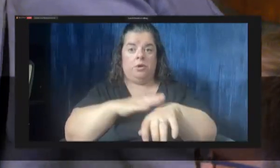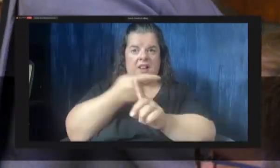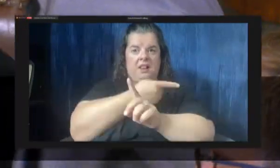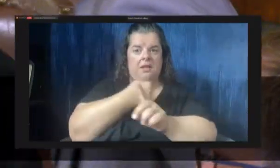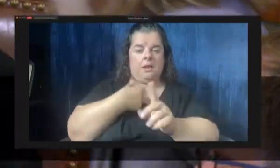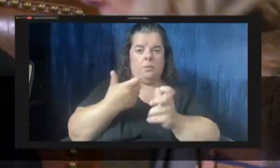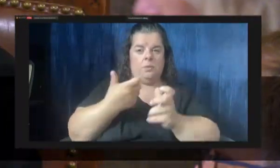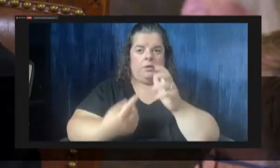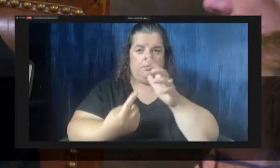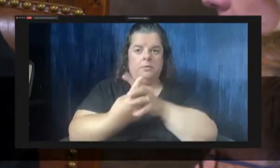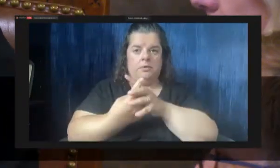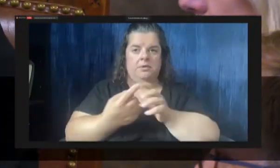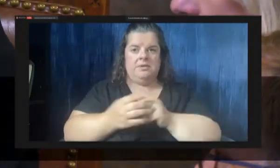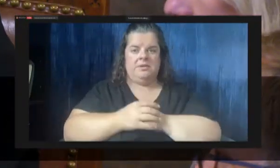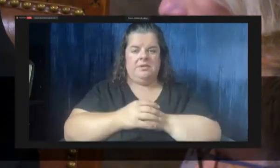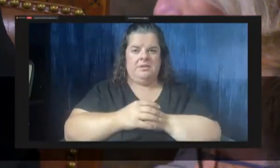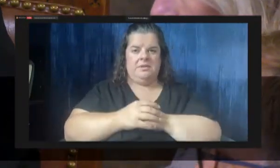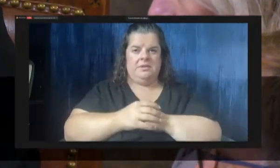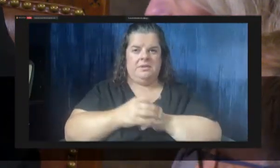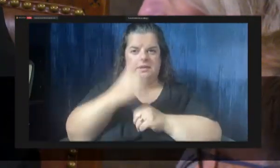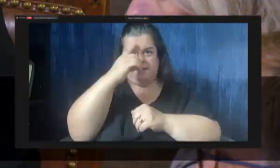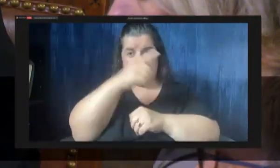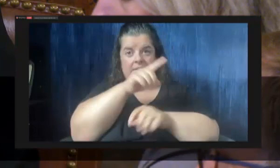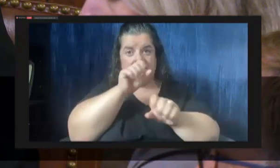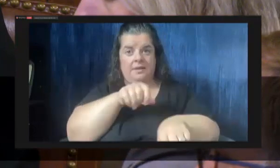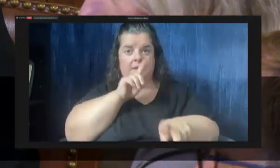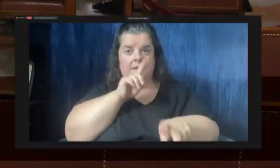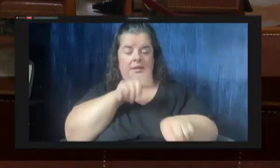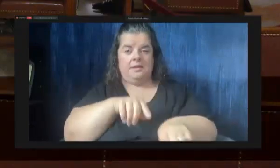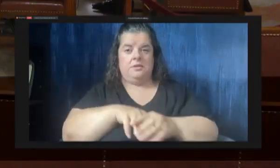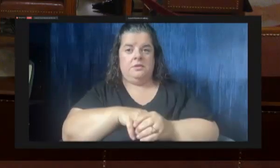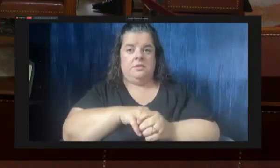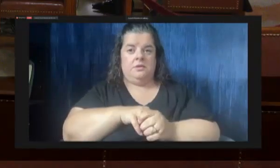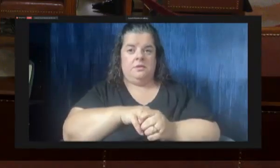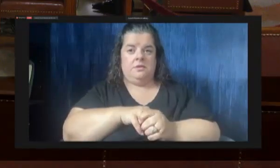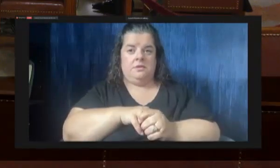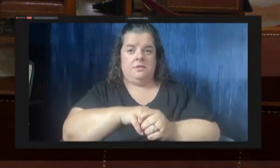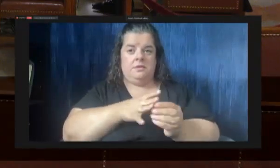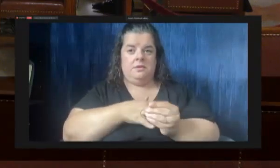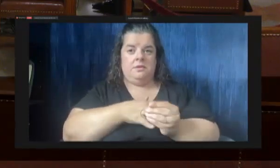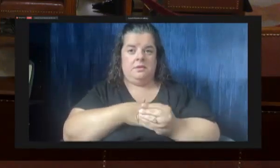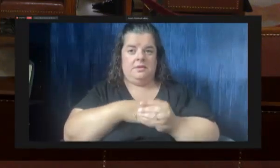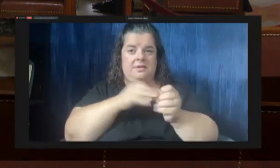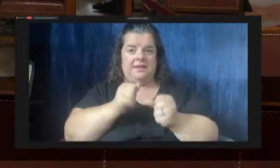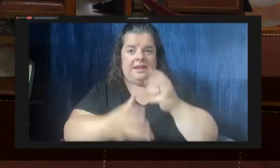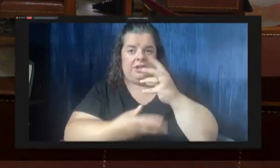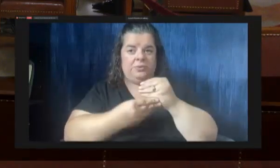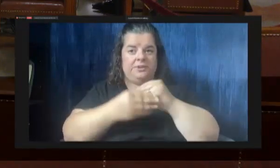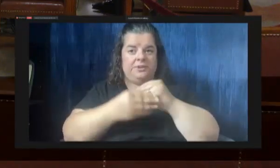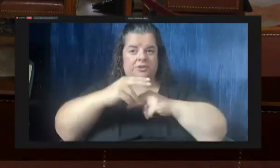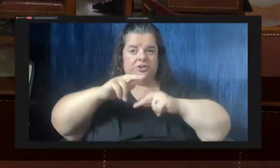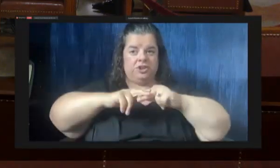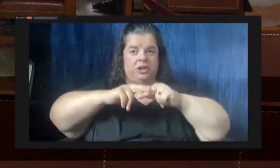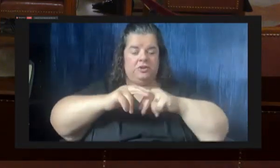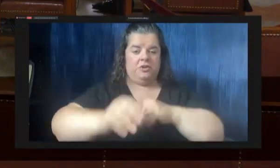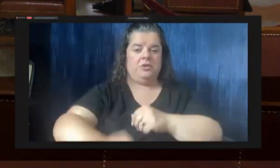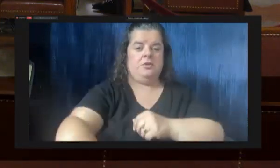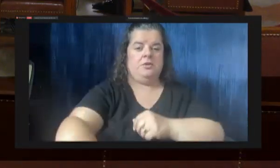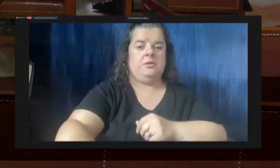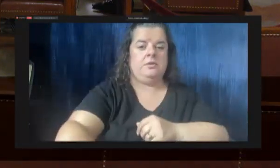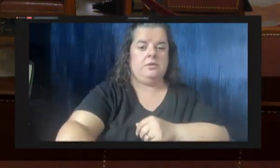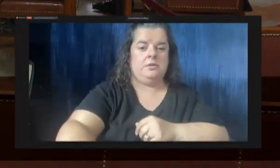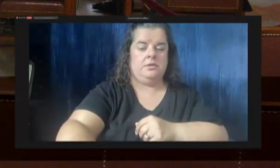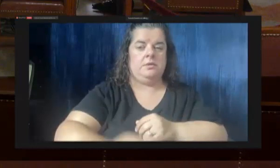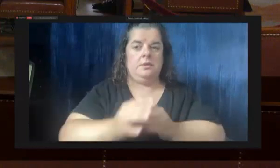Schmidt can answer. Unless we want to squeeze another chair. Oh, yeah. Well, and